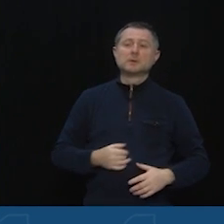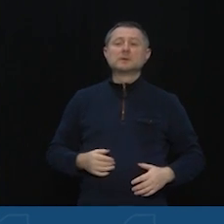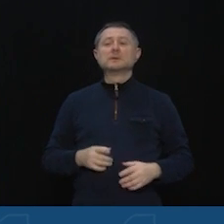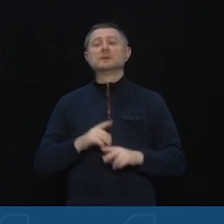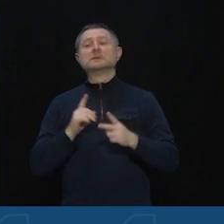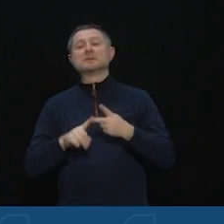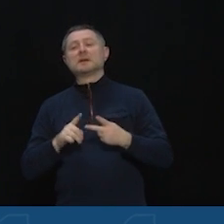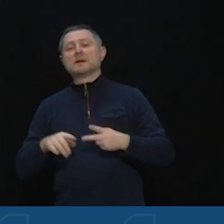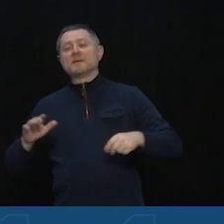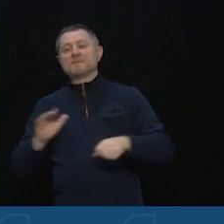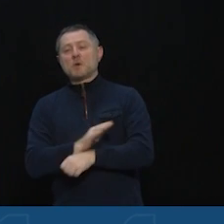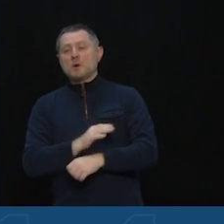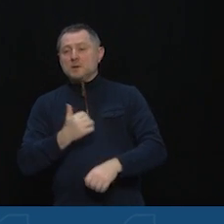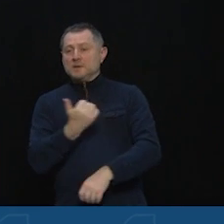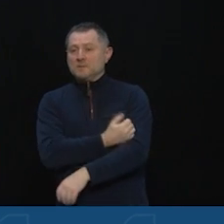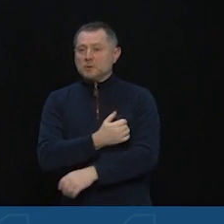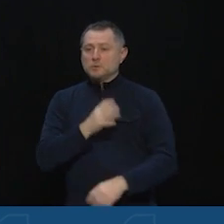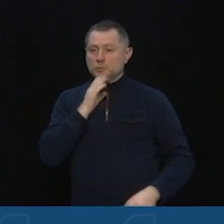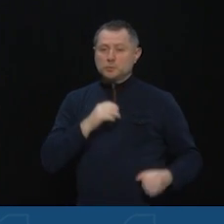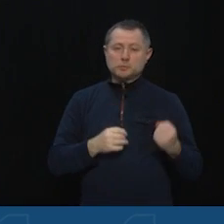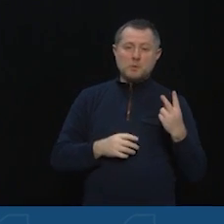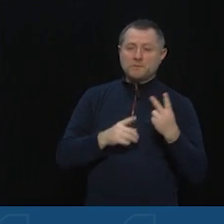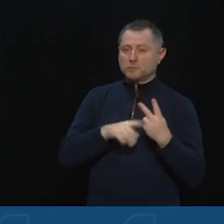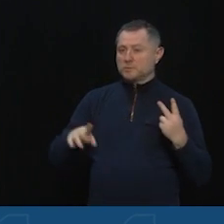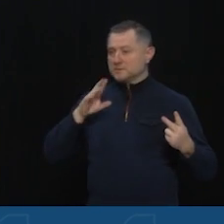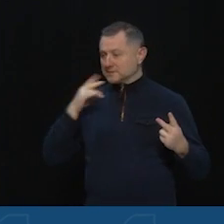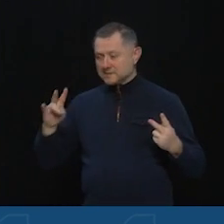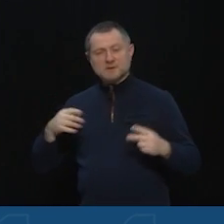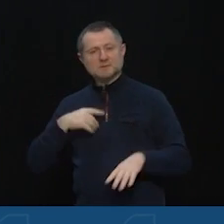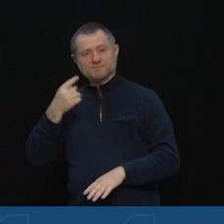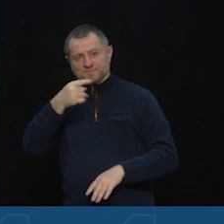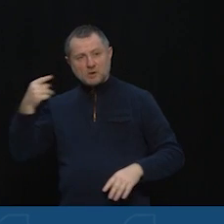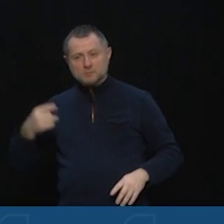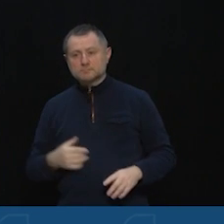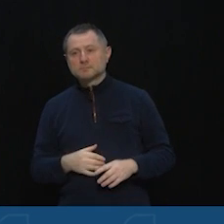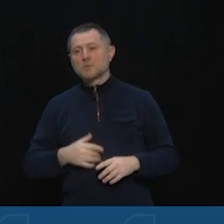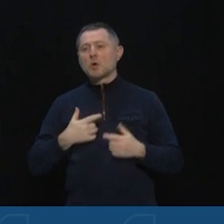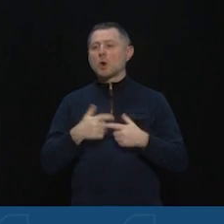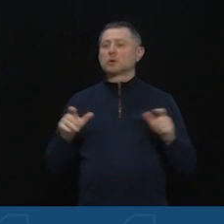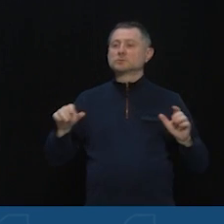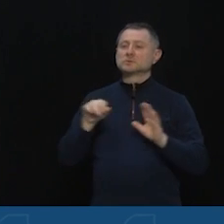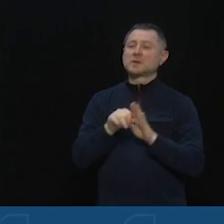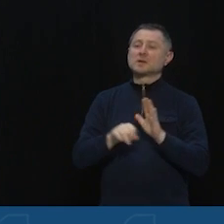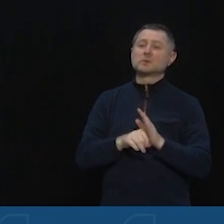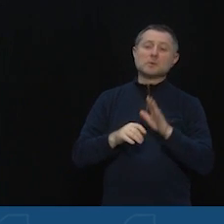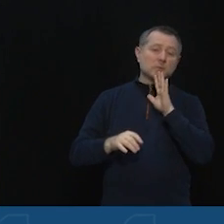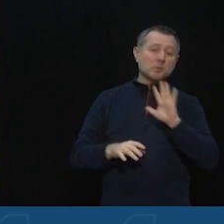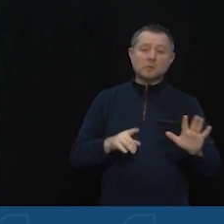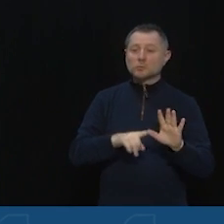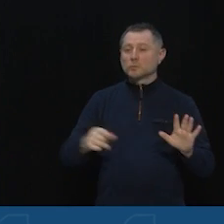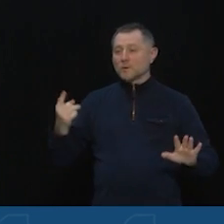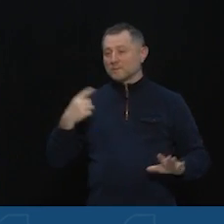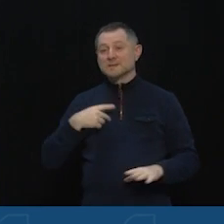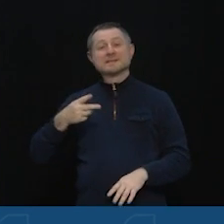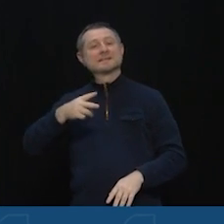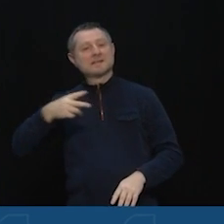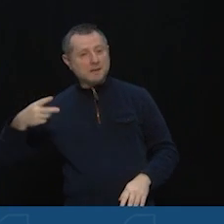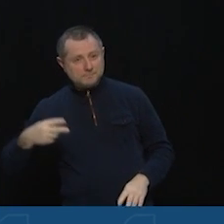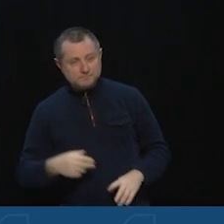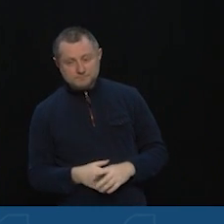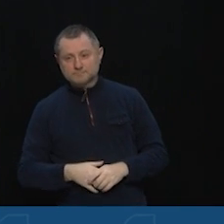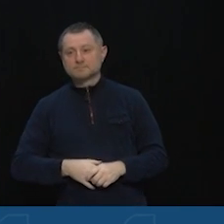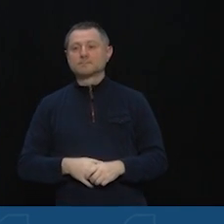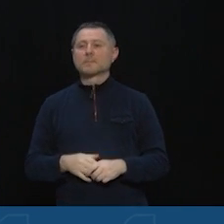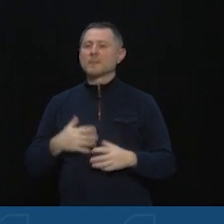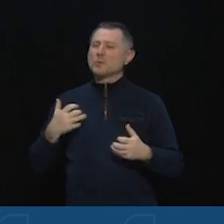fully vaccinated 12 to 17-year-olds. #2 among large states for 5 to 11-year-olds fully vaccinated. I want to get that up a little bit